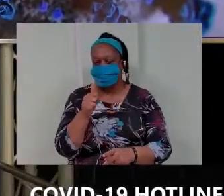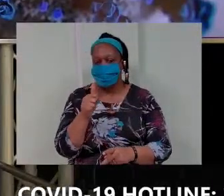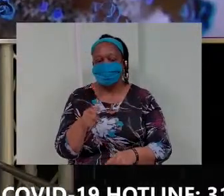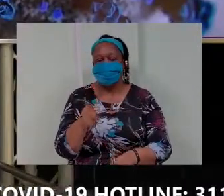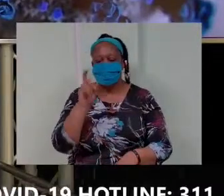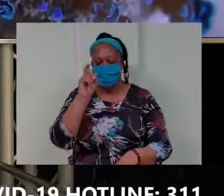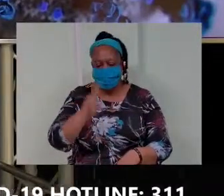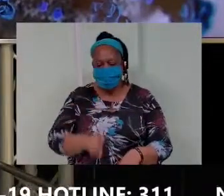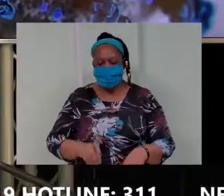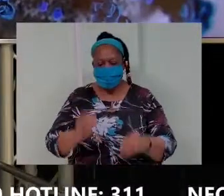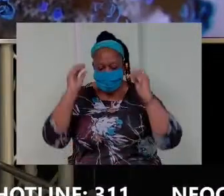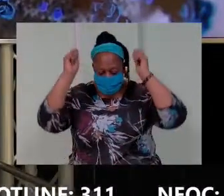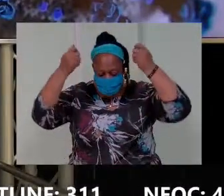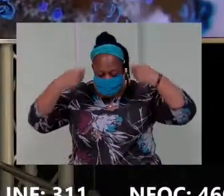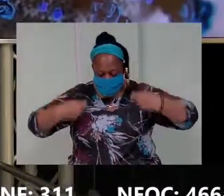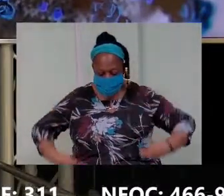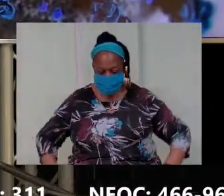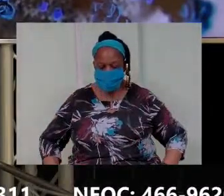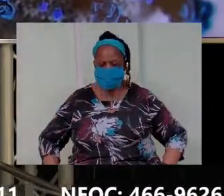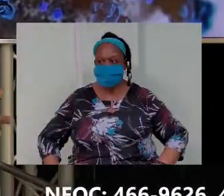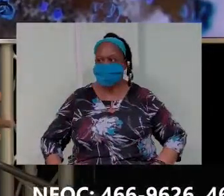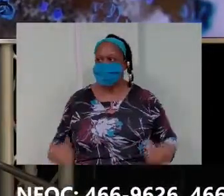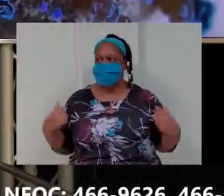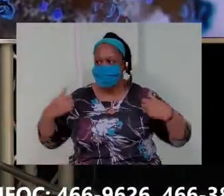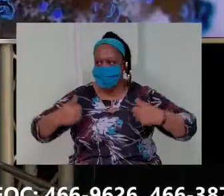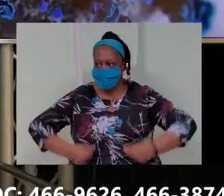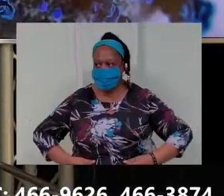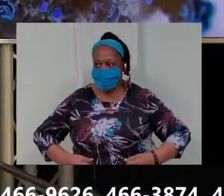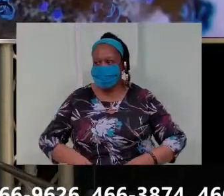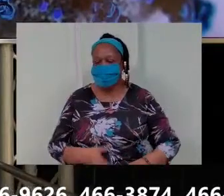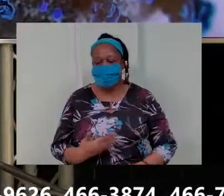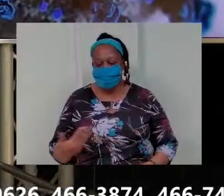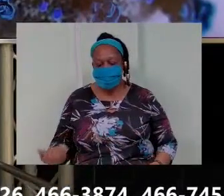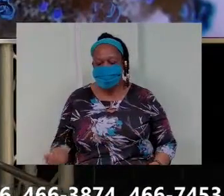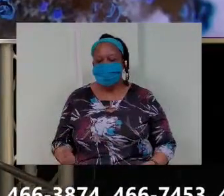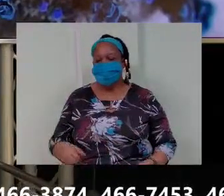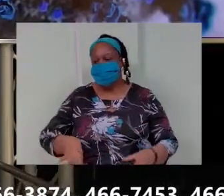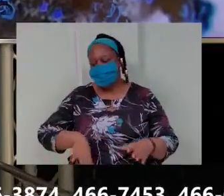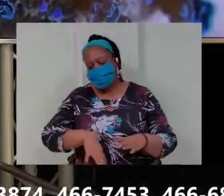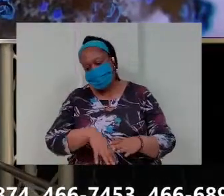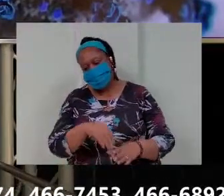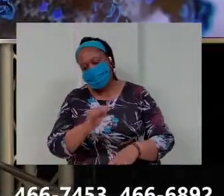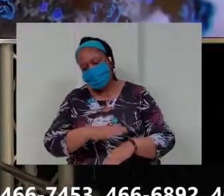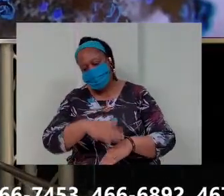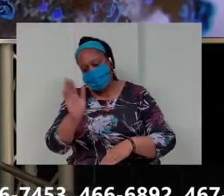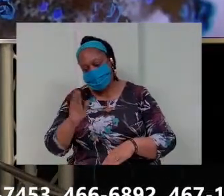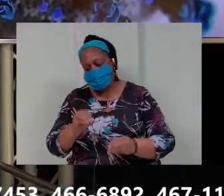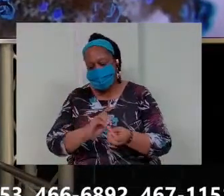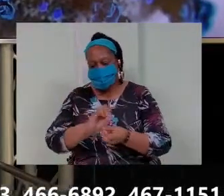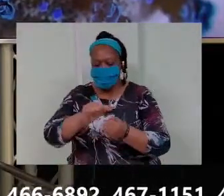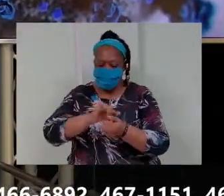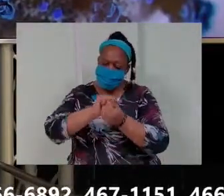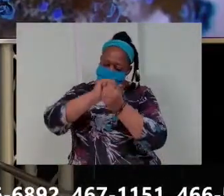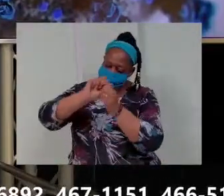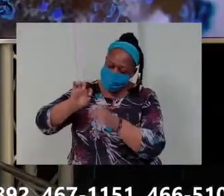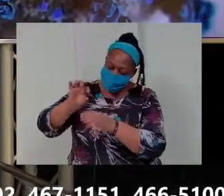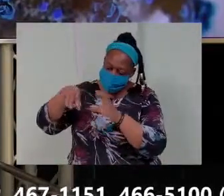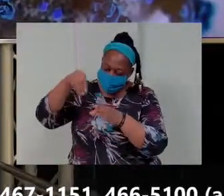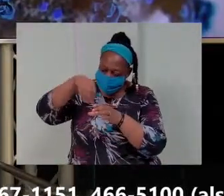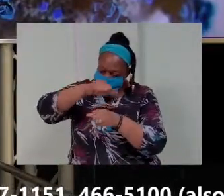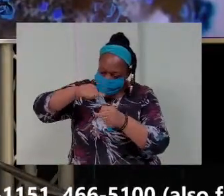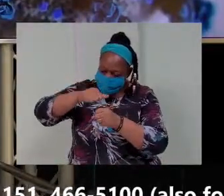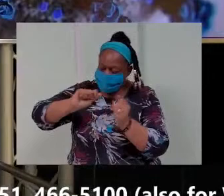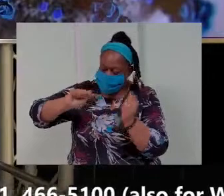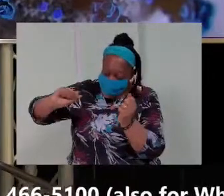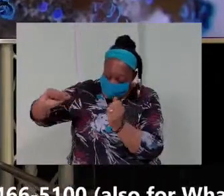personal protective equipment, and you have to take it off. And in most institutions here and around the rest of